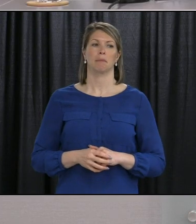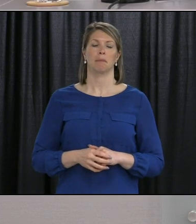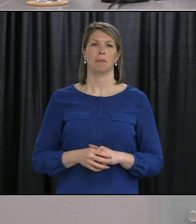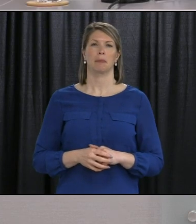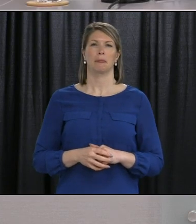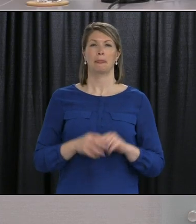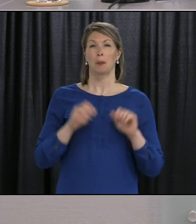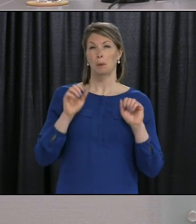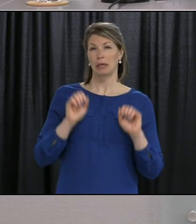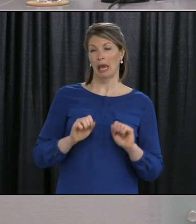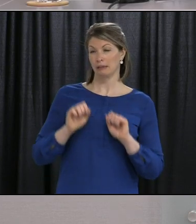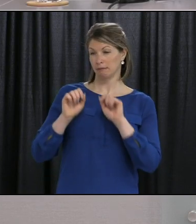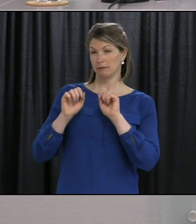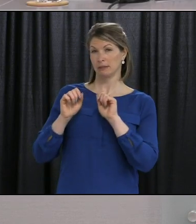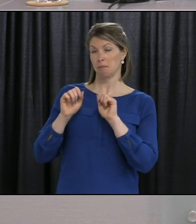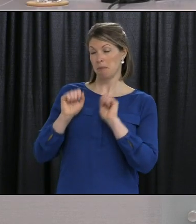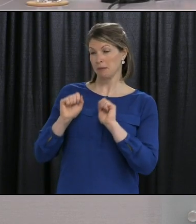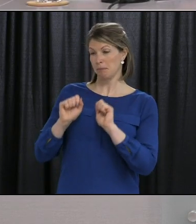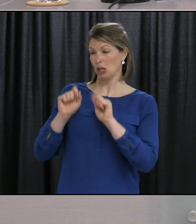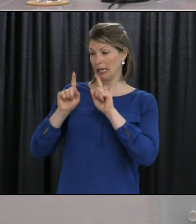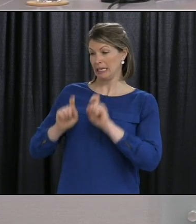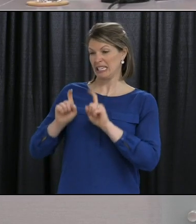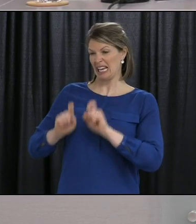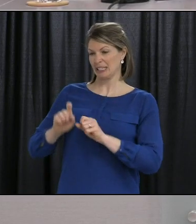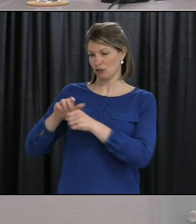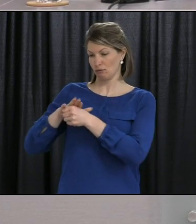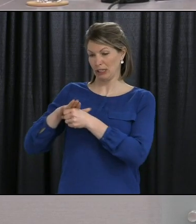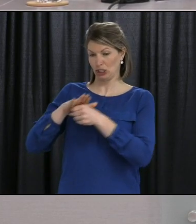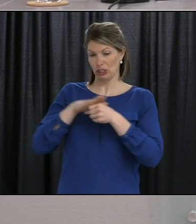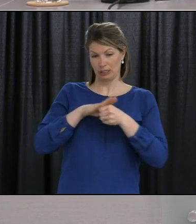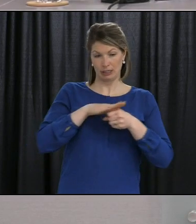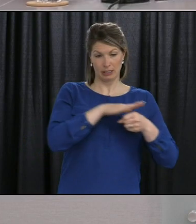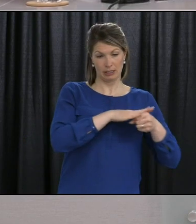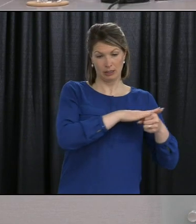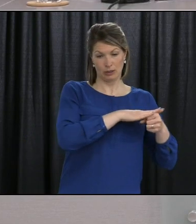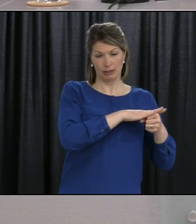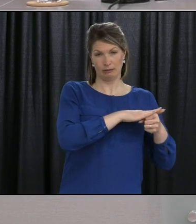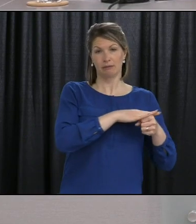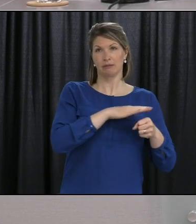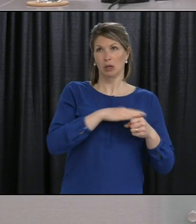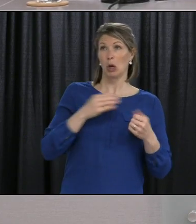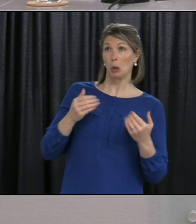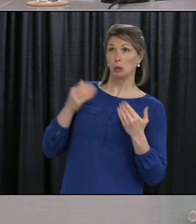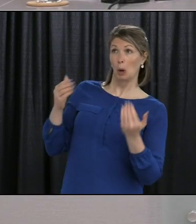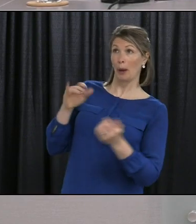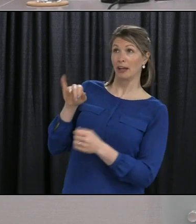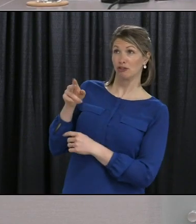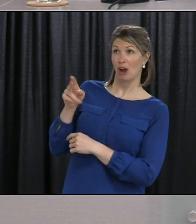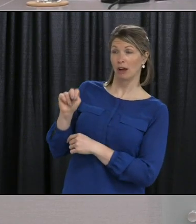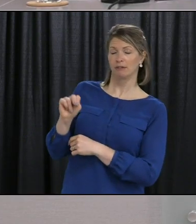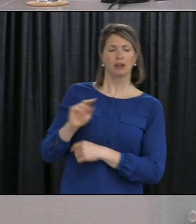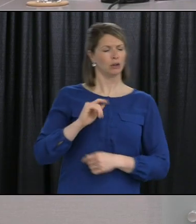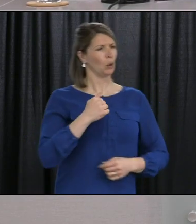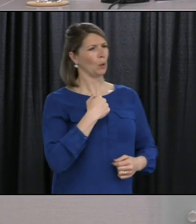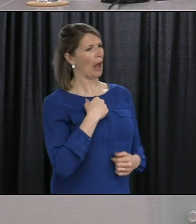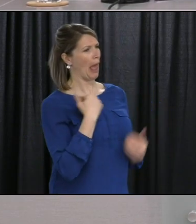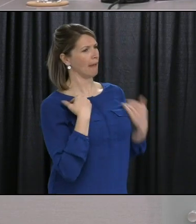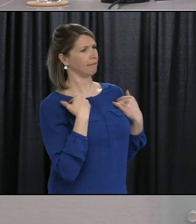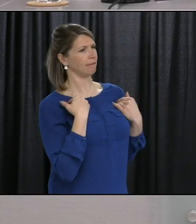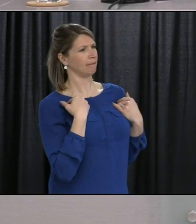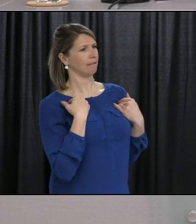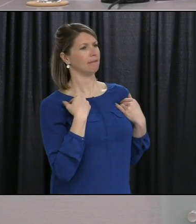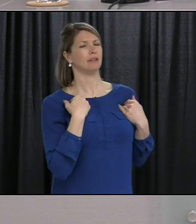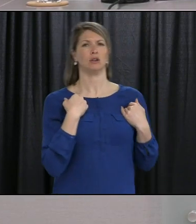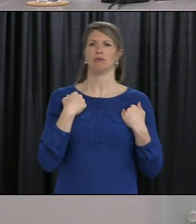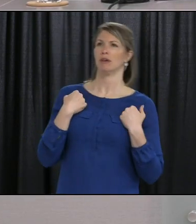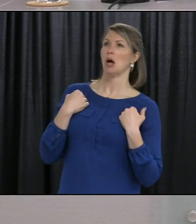by region? I've got that. I can. Go ahead, John. You might have it. Oh, no, I've got it right here. Yeah. So for Eastern.